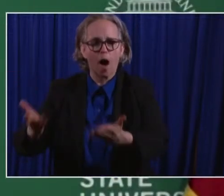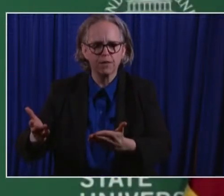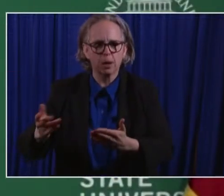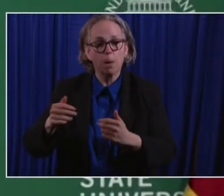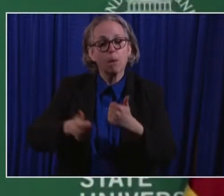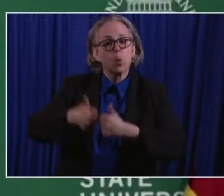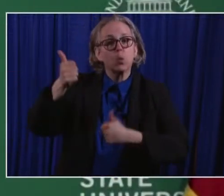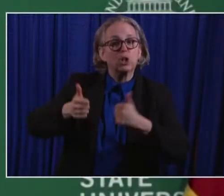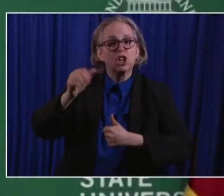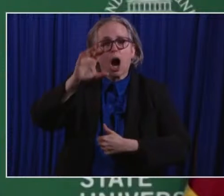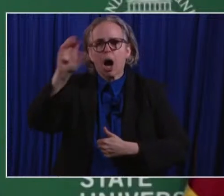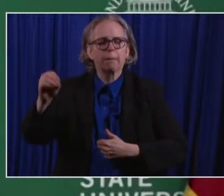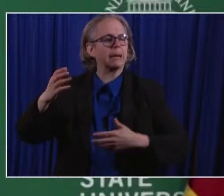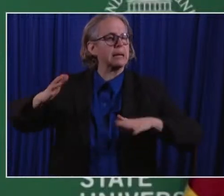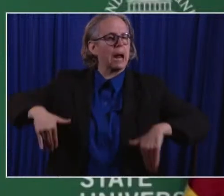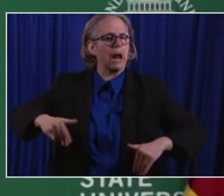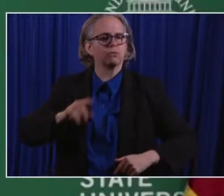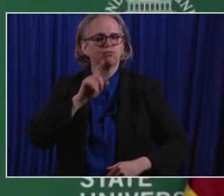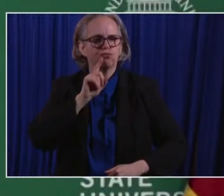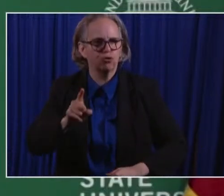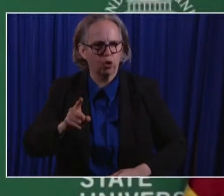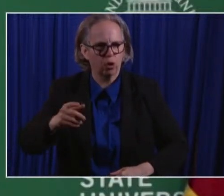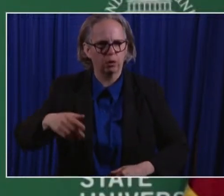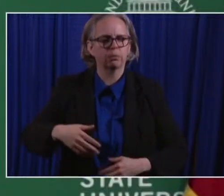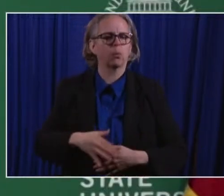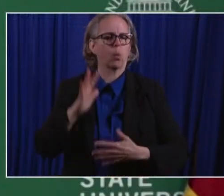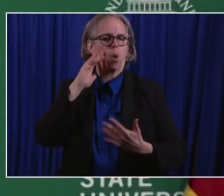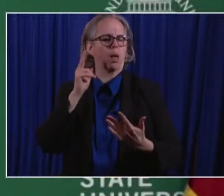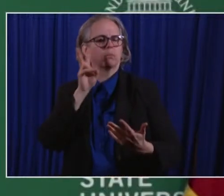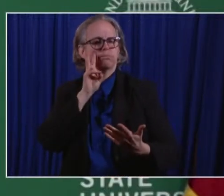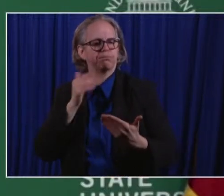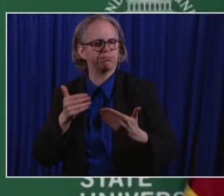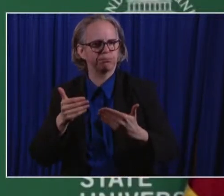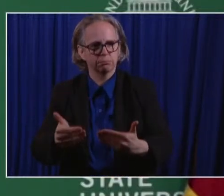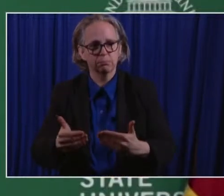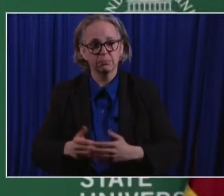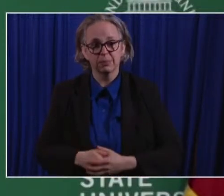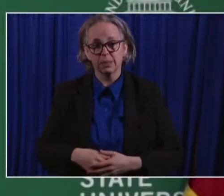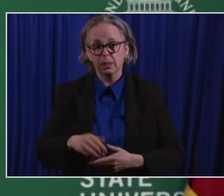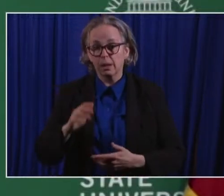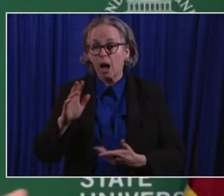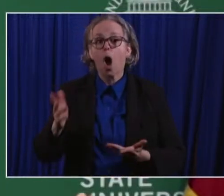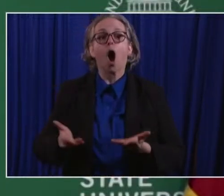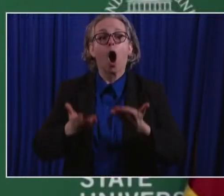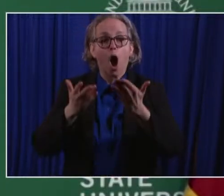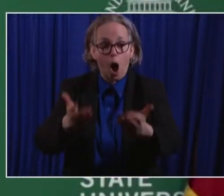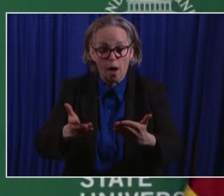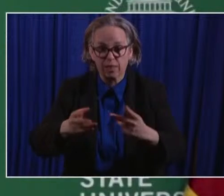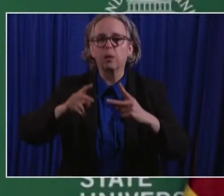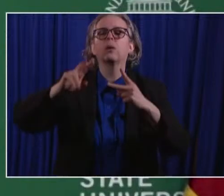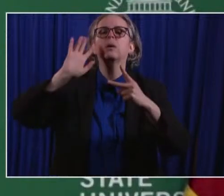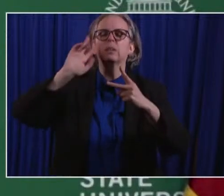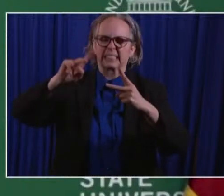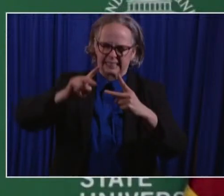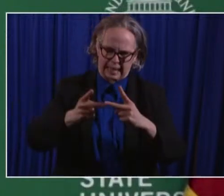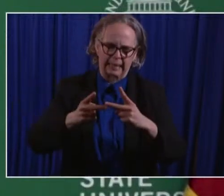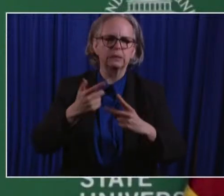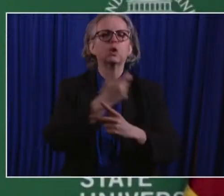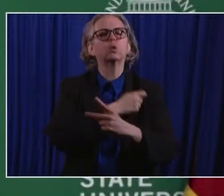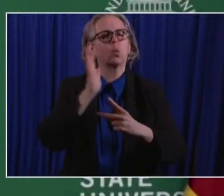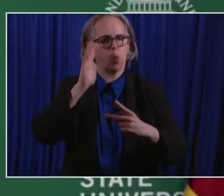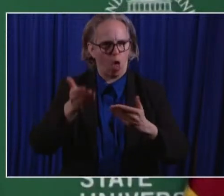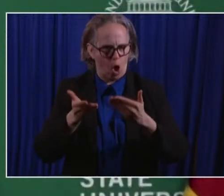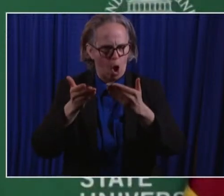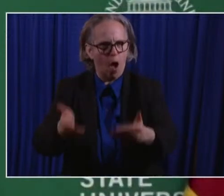have corresponding weeks for the second doses here as well. So we've actually extended the time that this site will